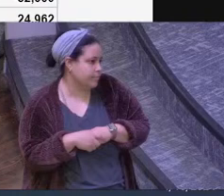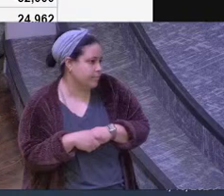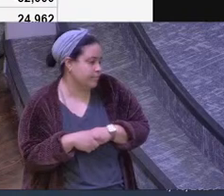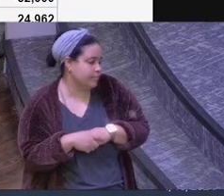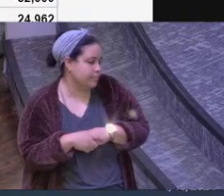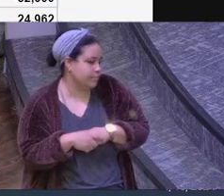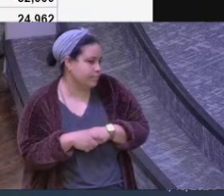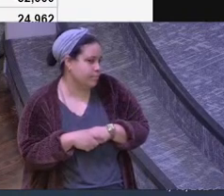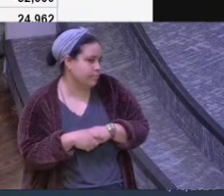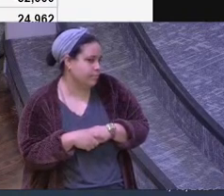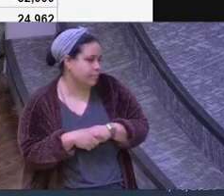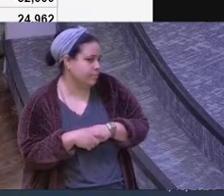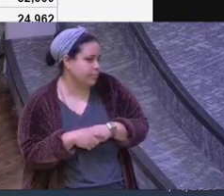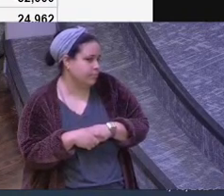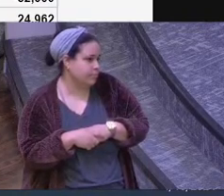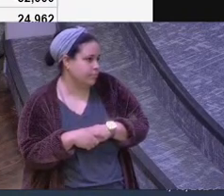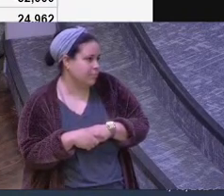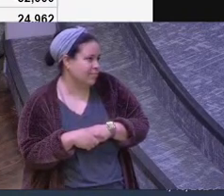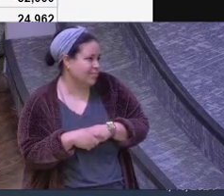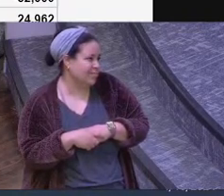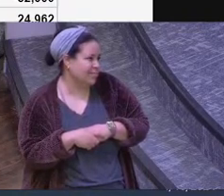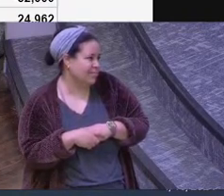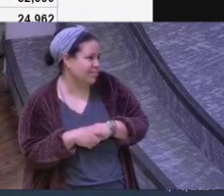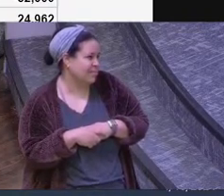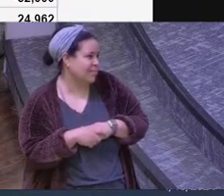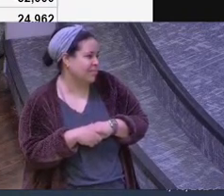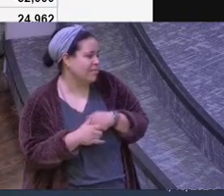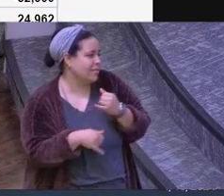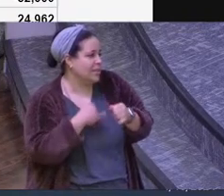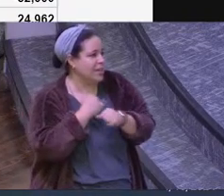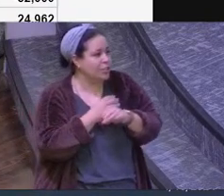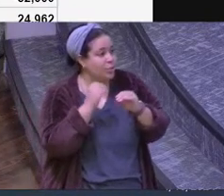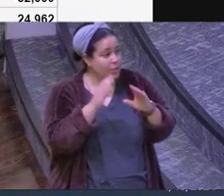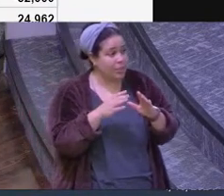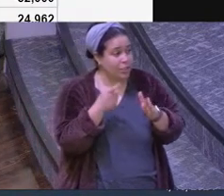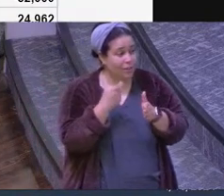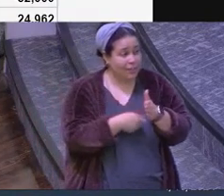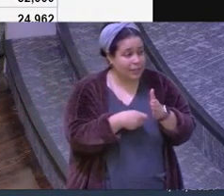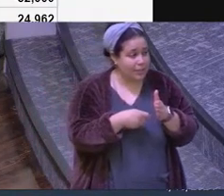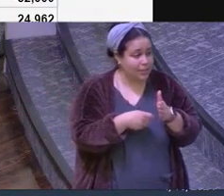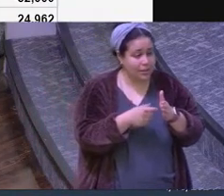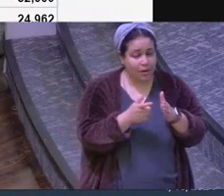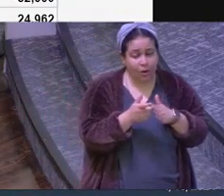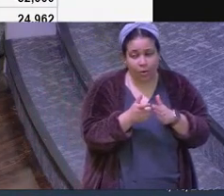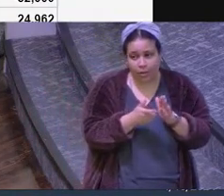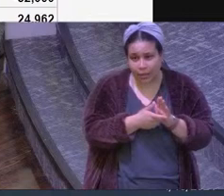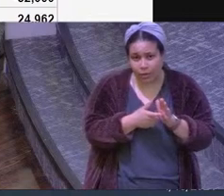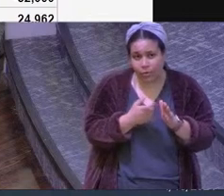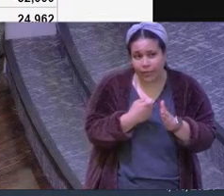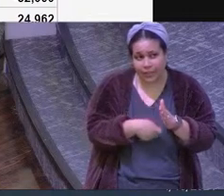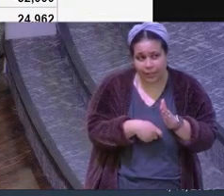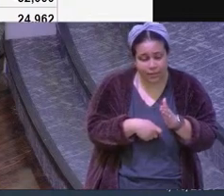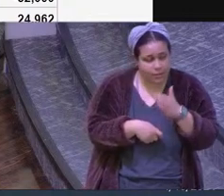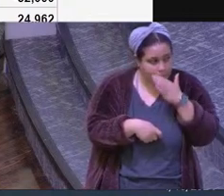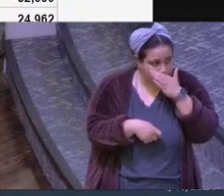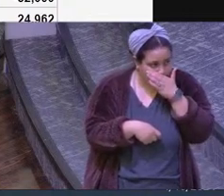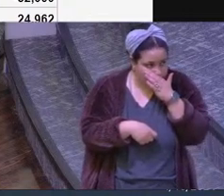I think other than that, the international teacher fees are basically any legal fees